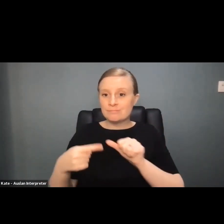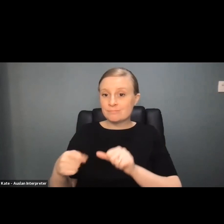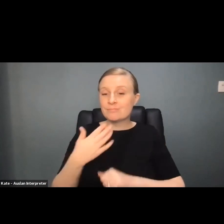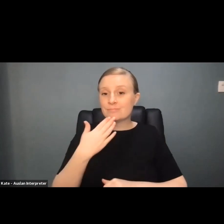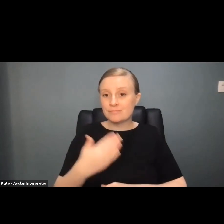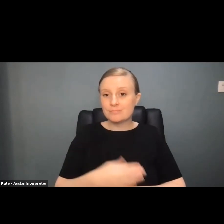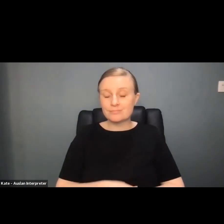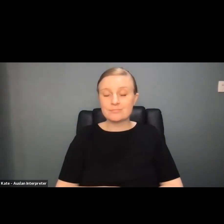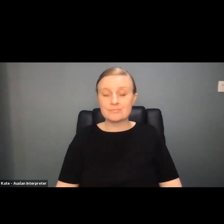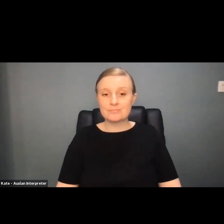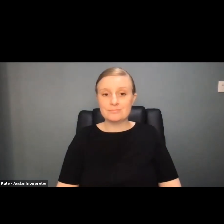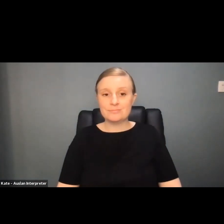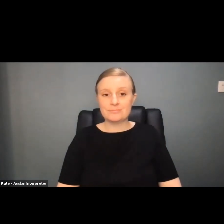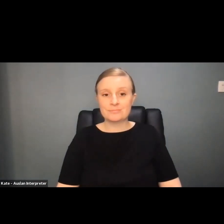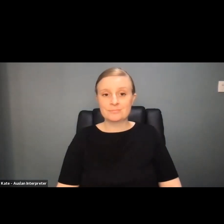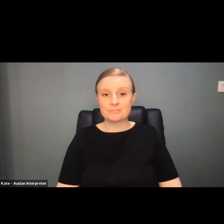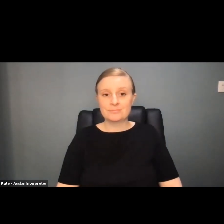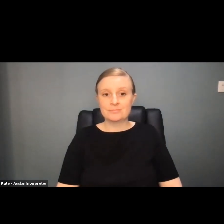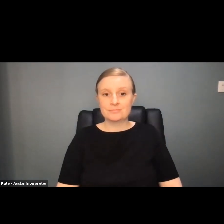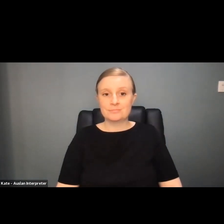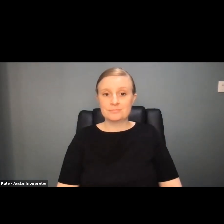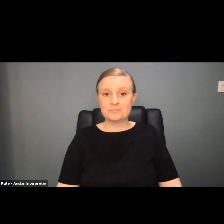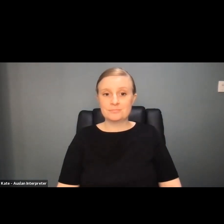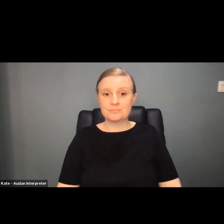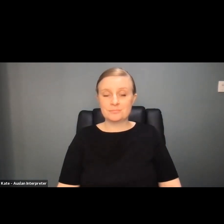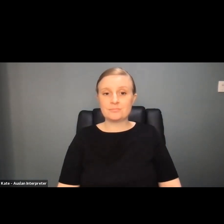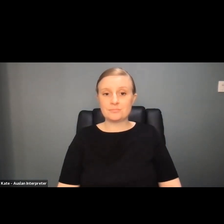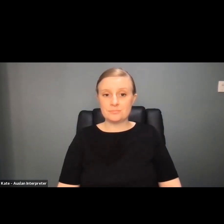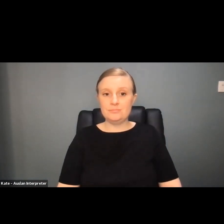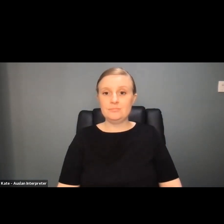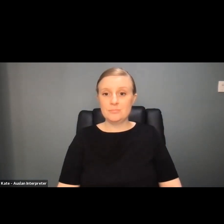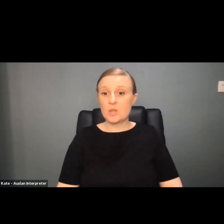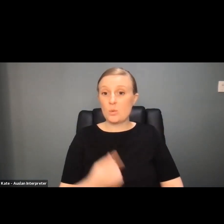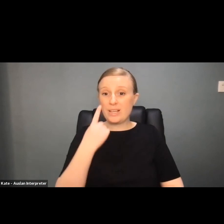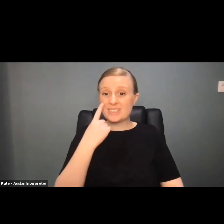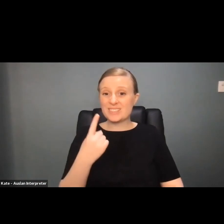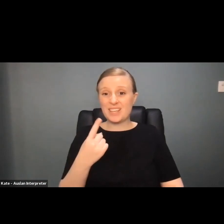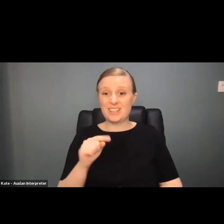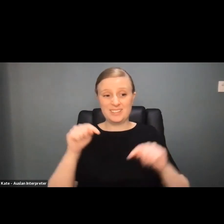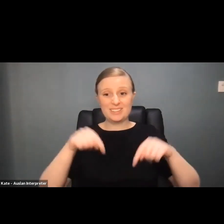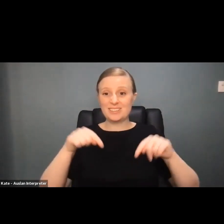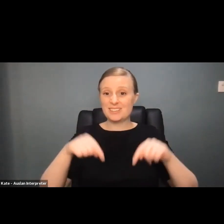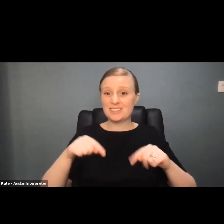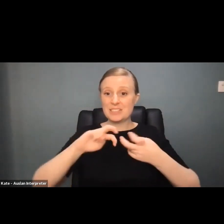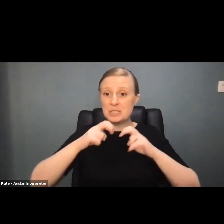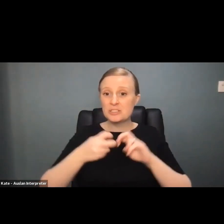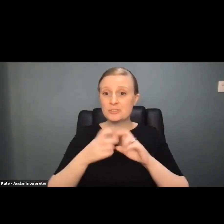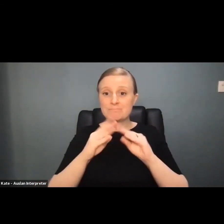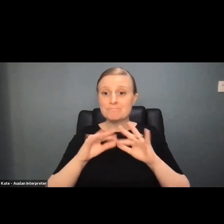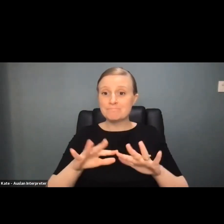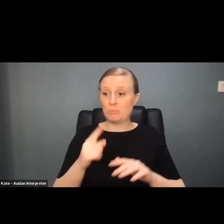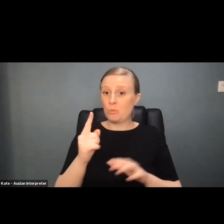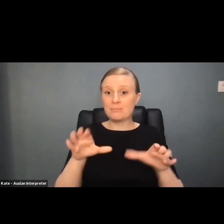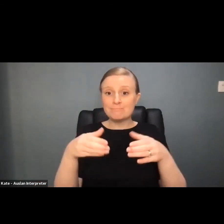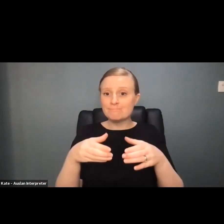these different pieces need to fit together to make up the jigsaw puzzle. And I won't hold you long now,